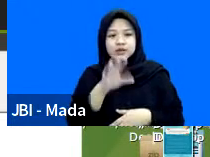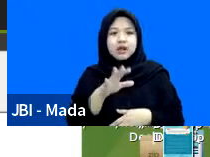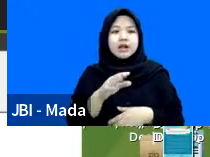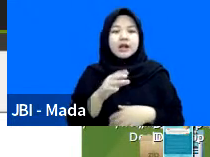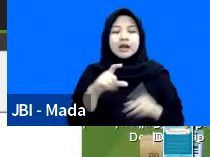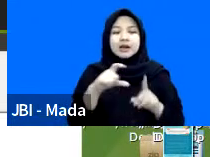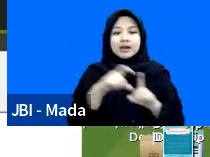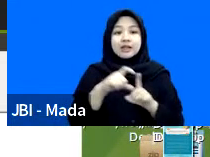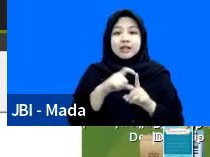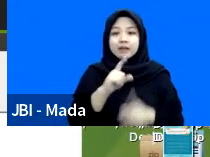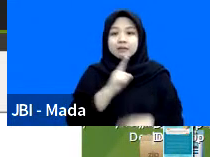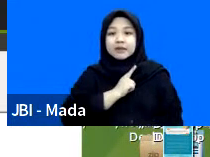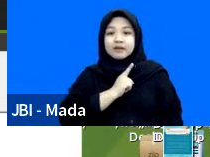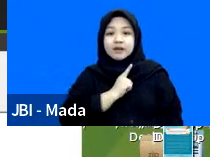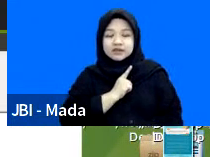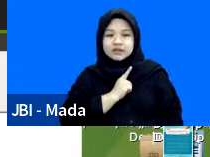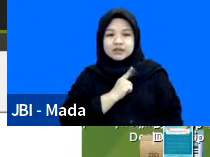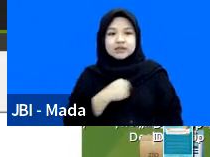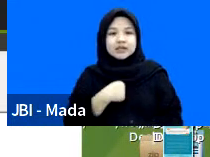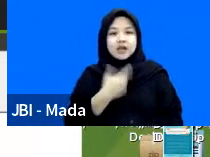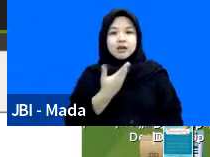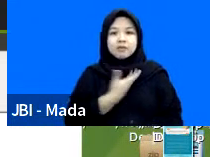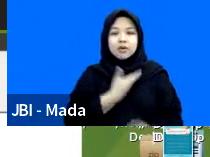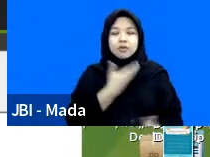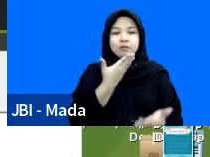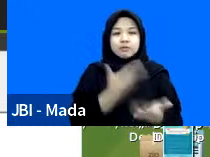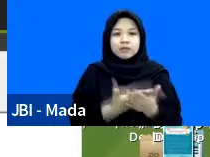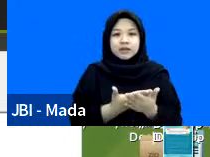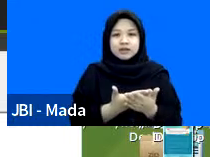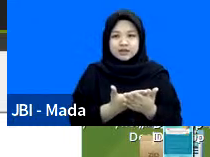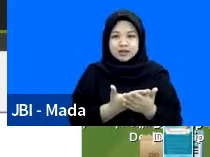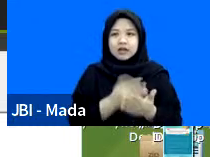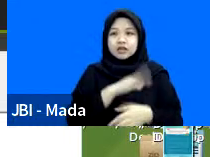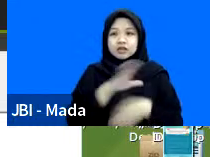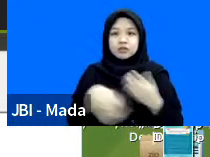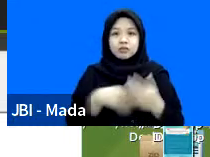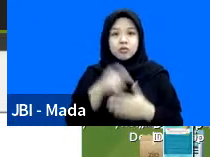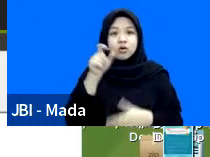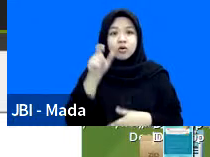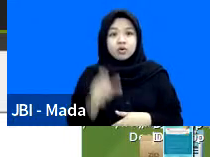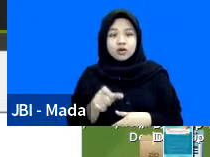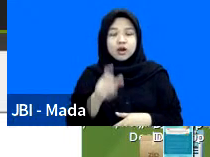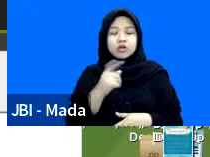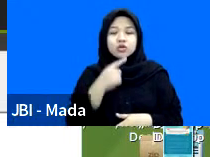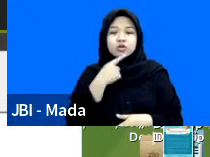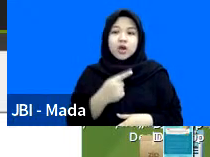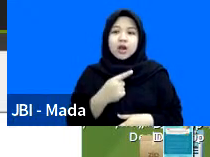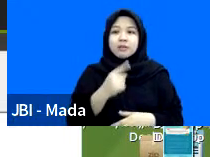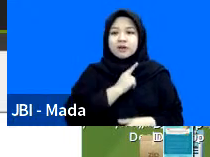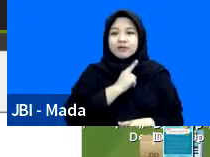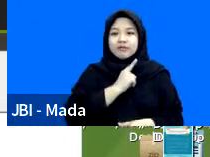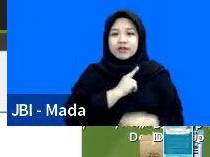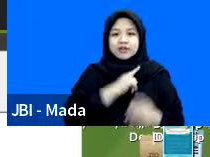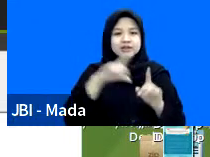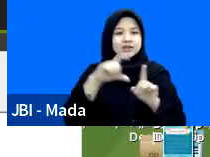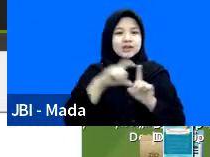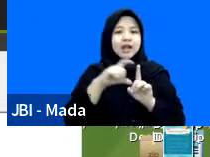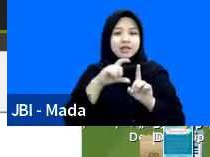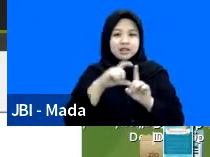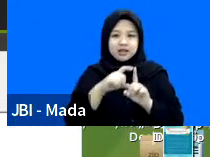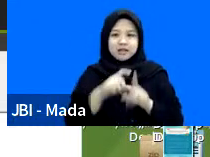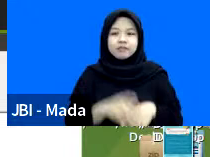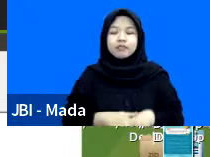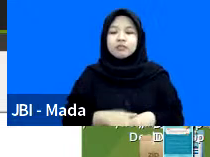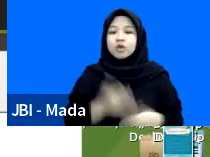want to ask a very simple question to everybody who talks about privacy of data. Is privacy of data possible when the software